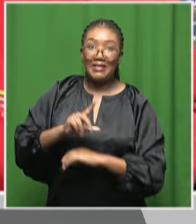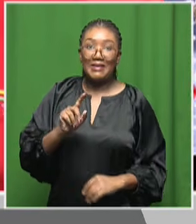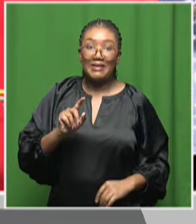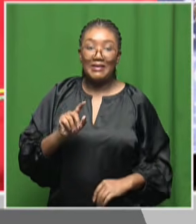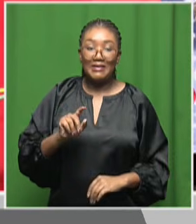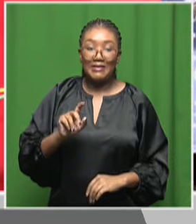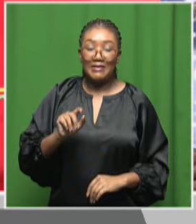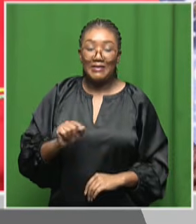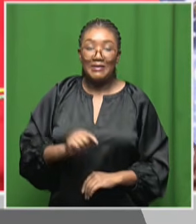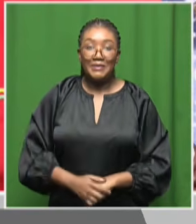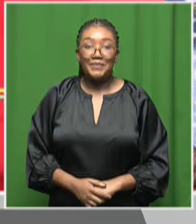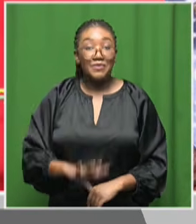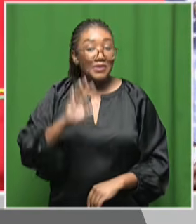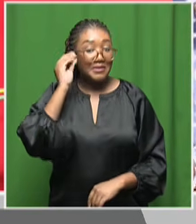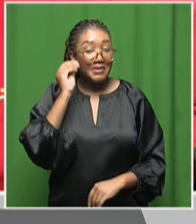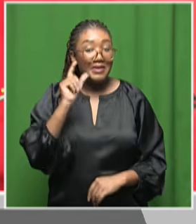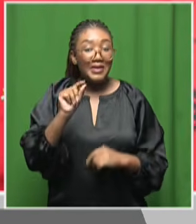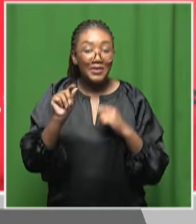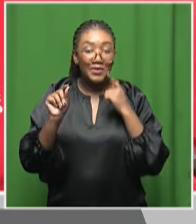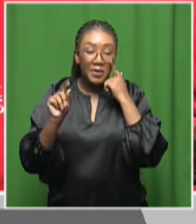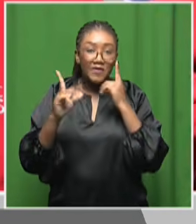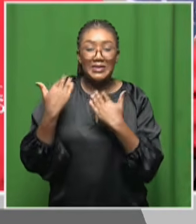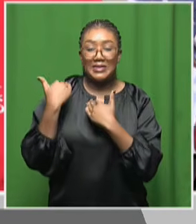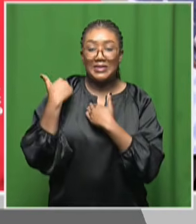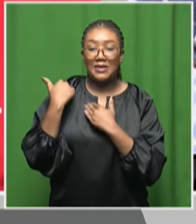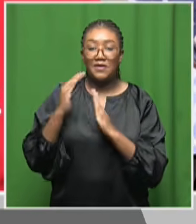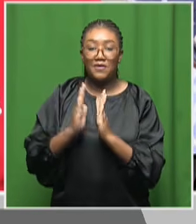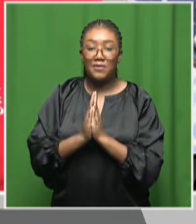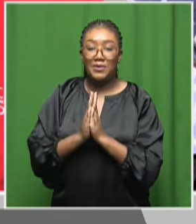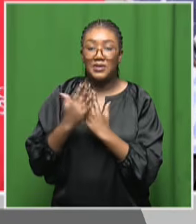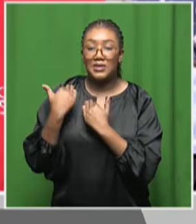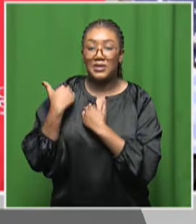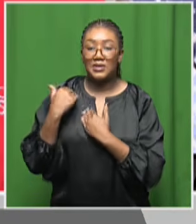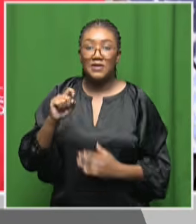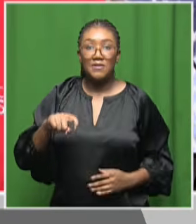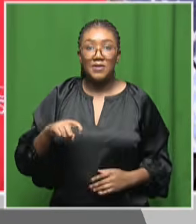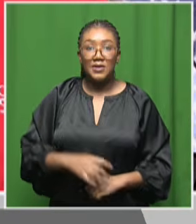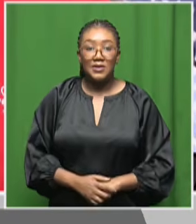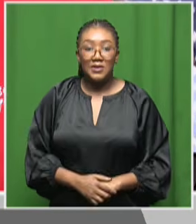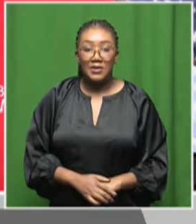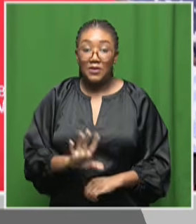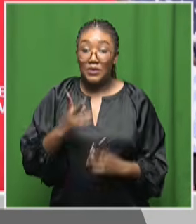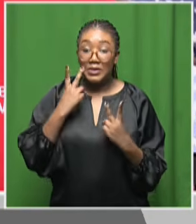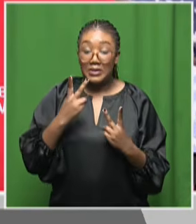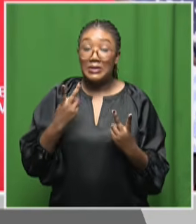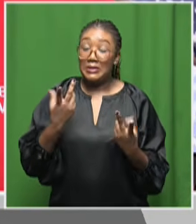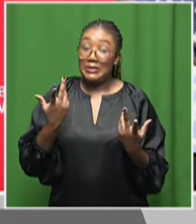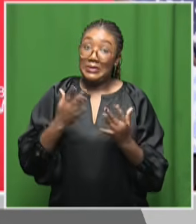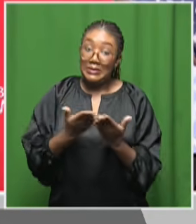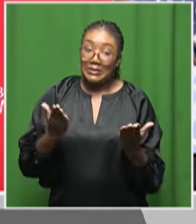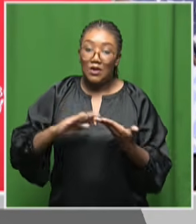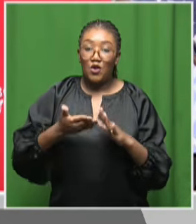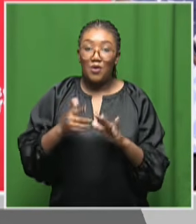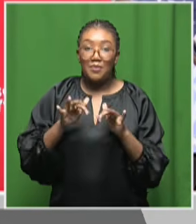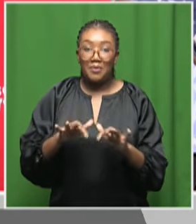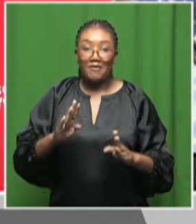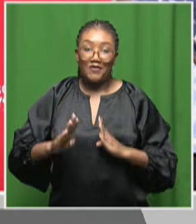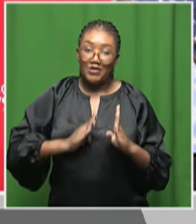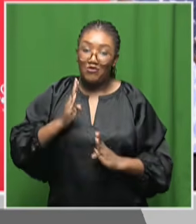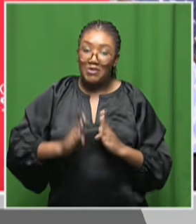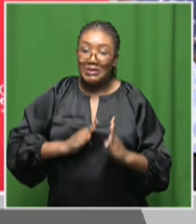Very interesting, and please be safe out there, Calvin Dludla, as we could see frustrations running high and some of